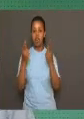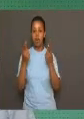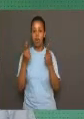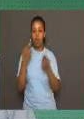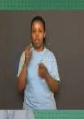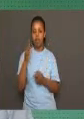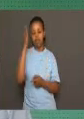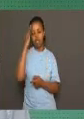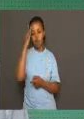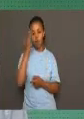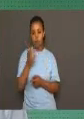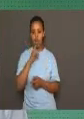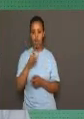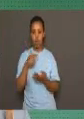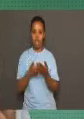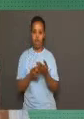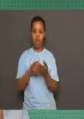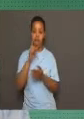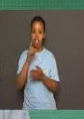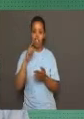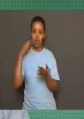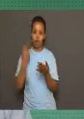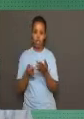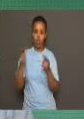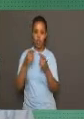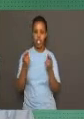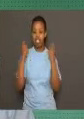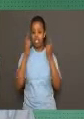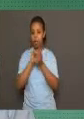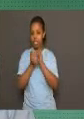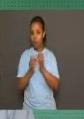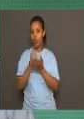seemingly random data into realization.